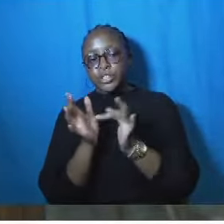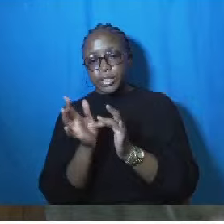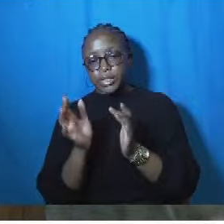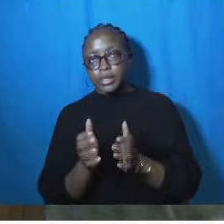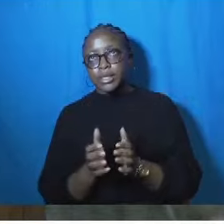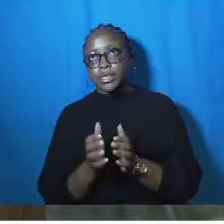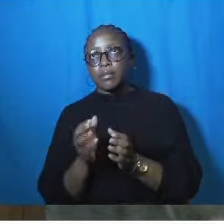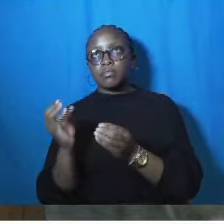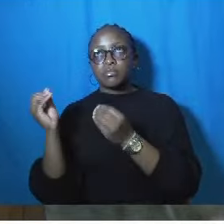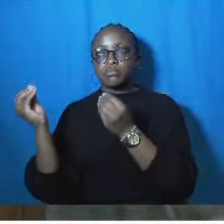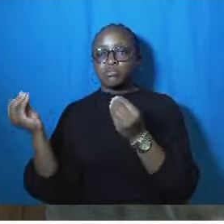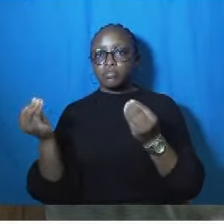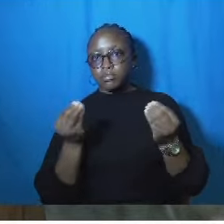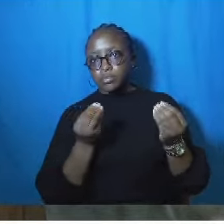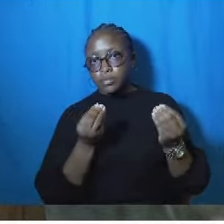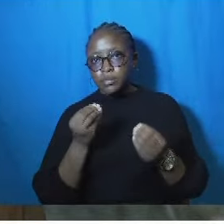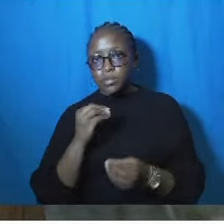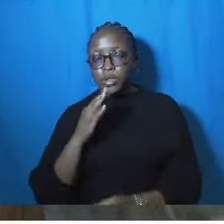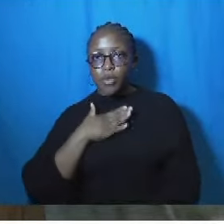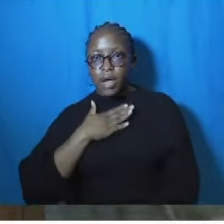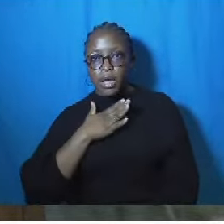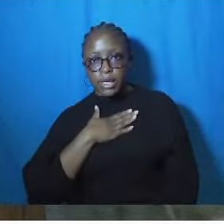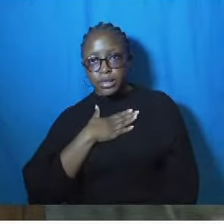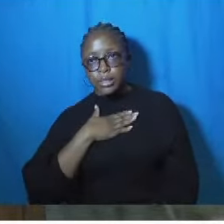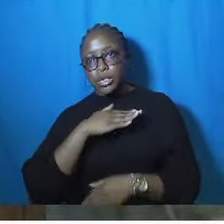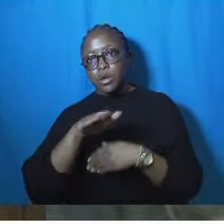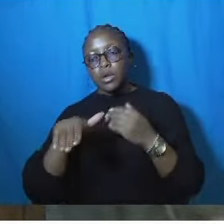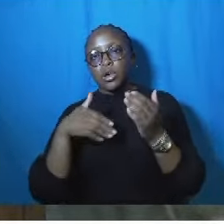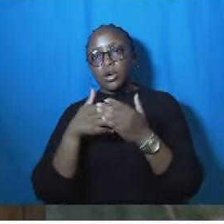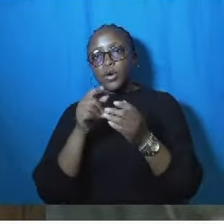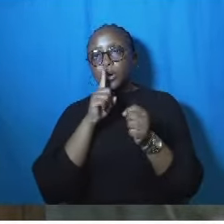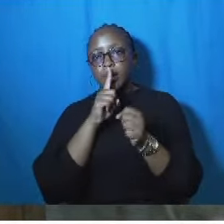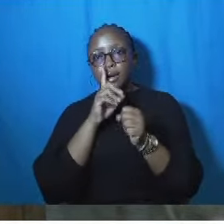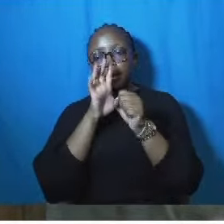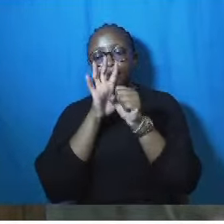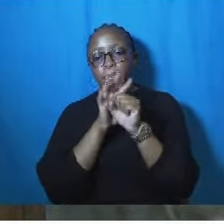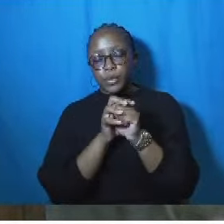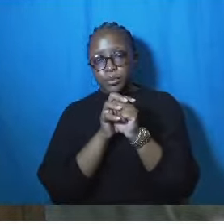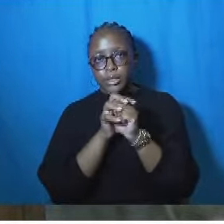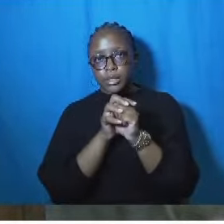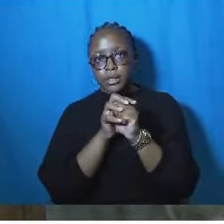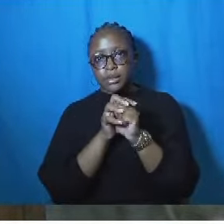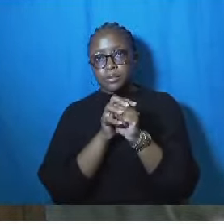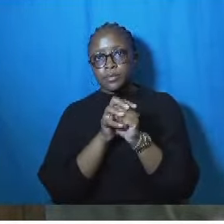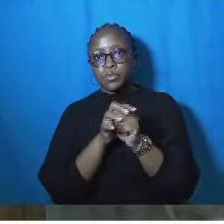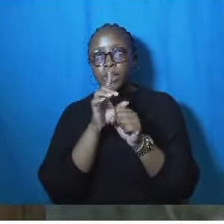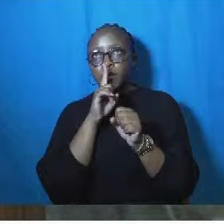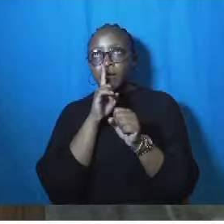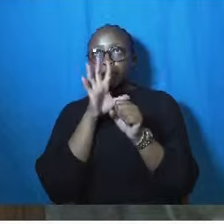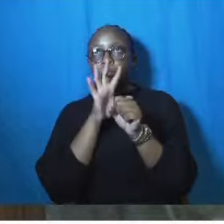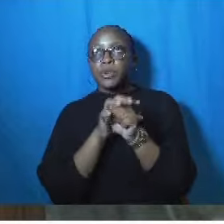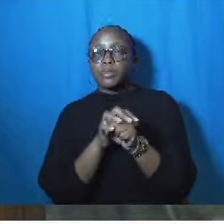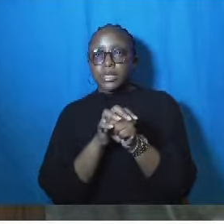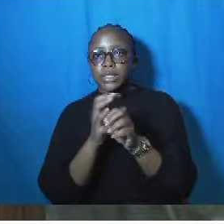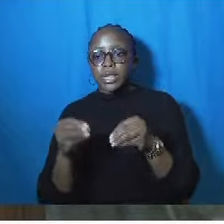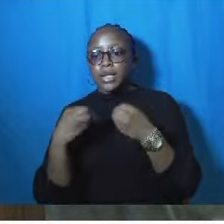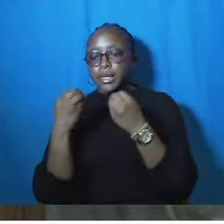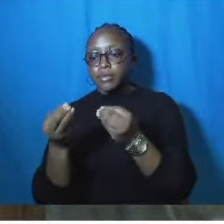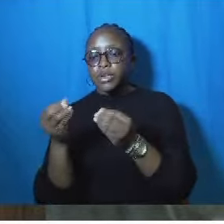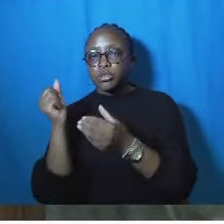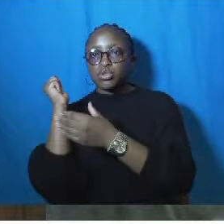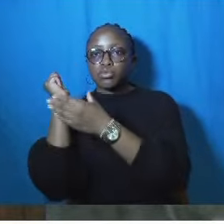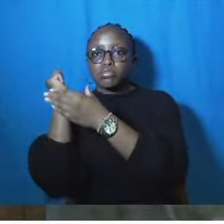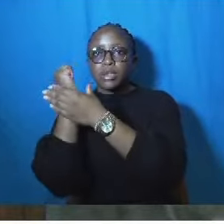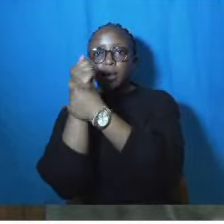brought to pass all those promises. The promise that was given to Abraham when